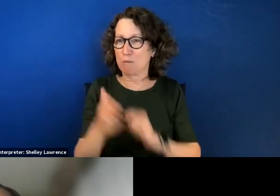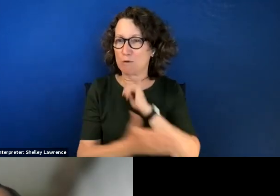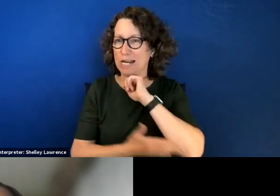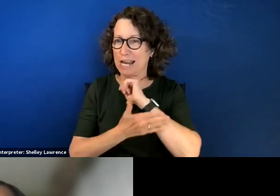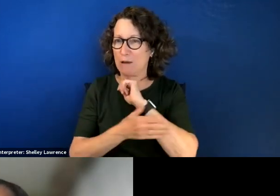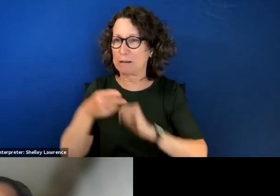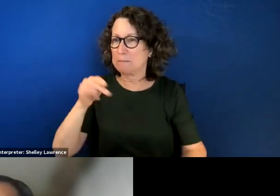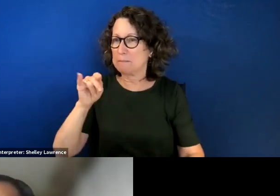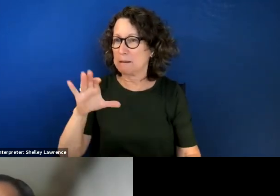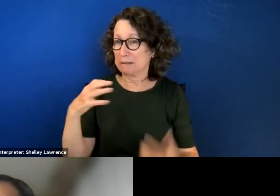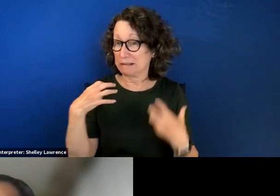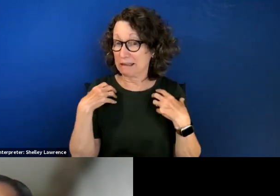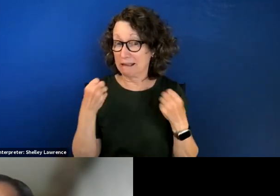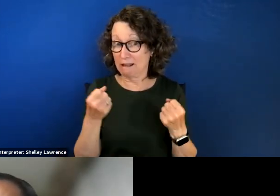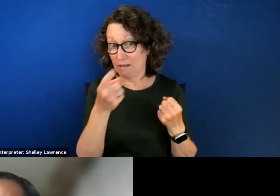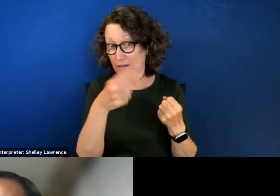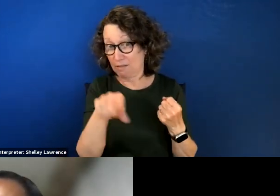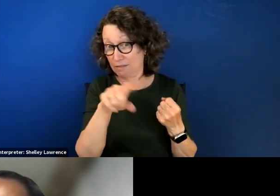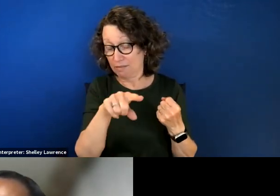Public Health,